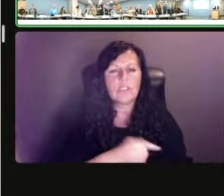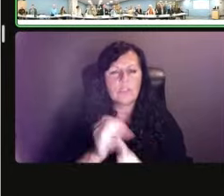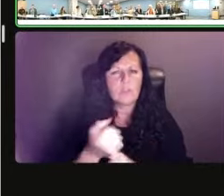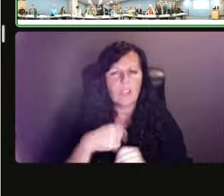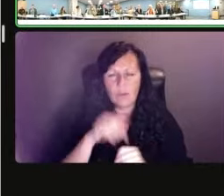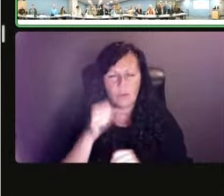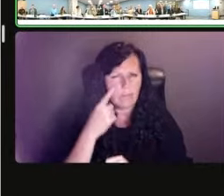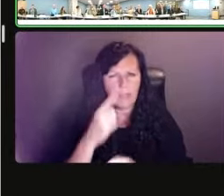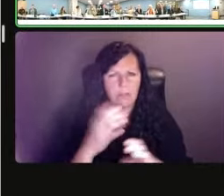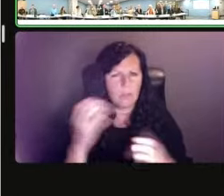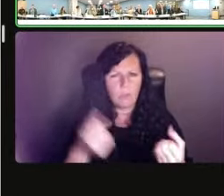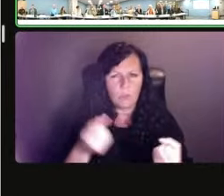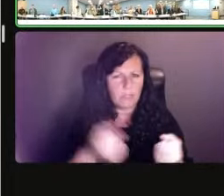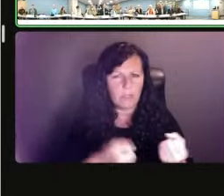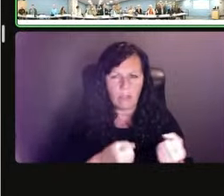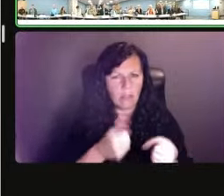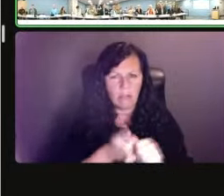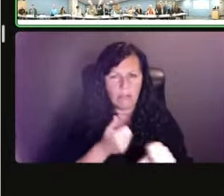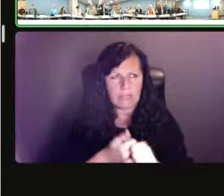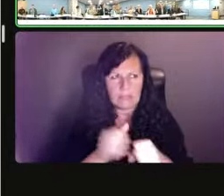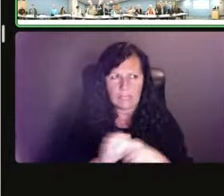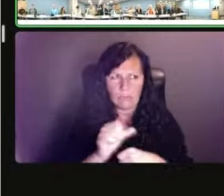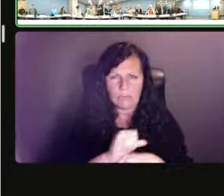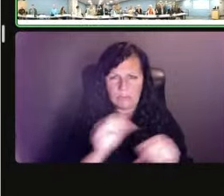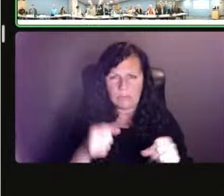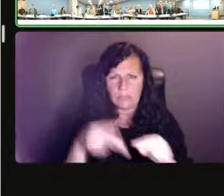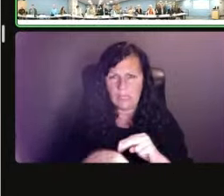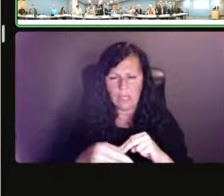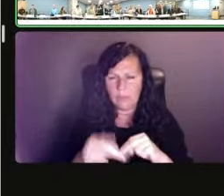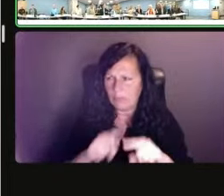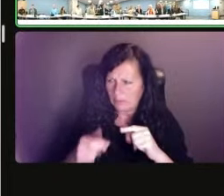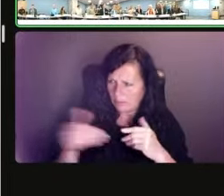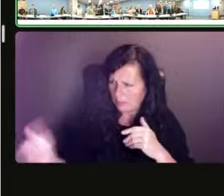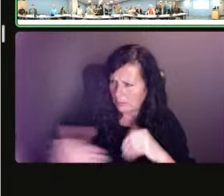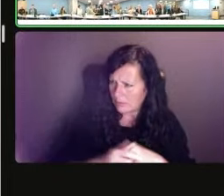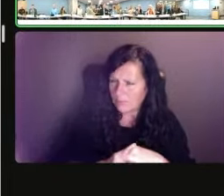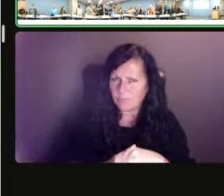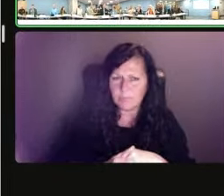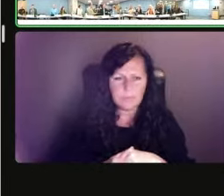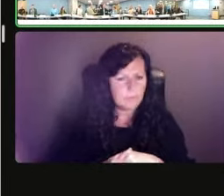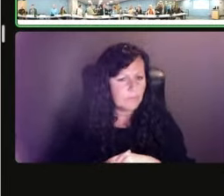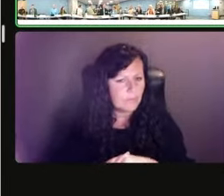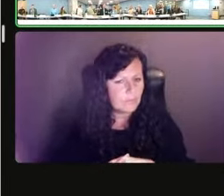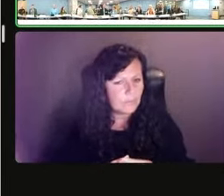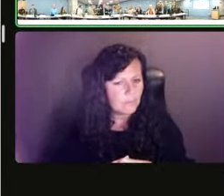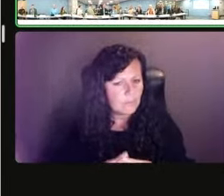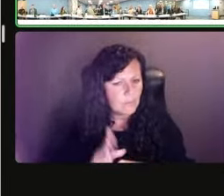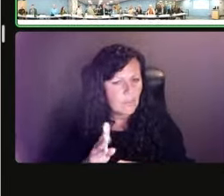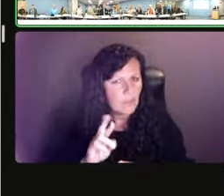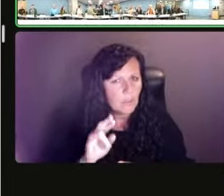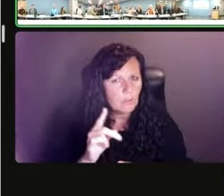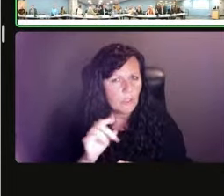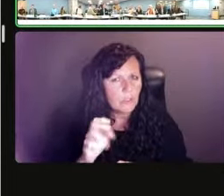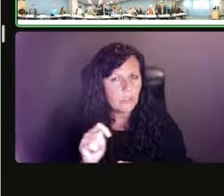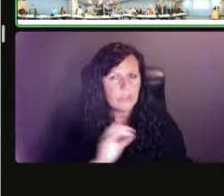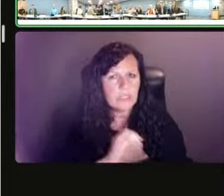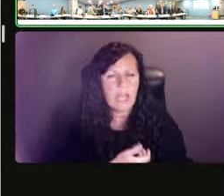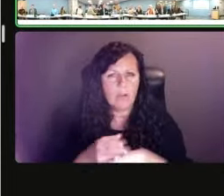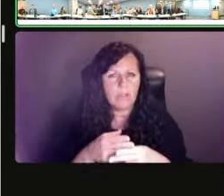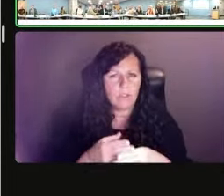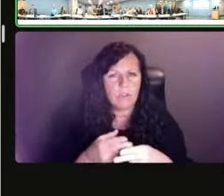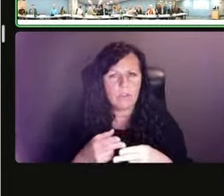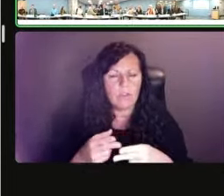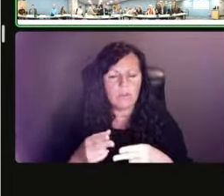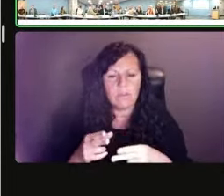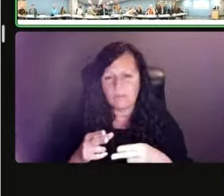but please feel free to jump in. So with the current. Bridget Esquada, our interim library director. We would have